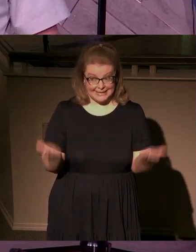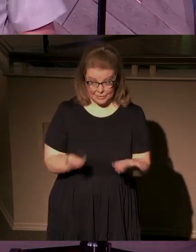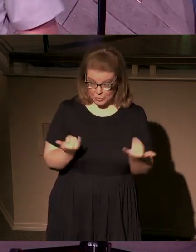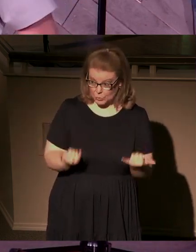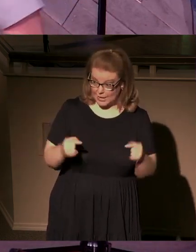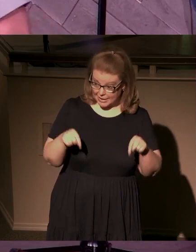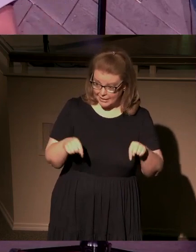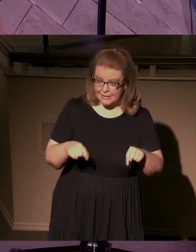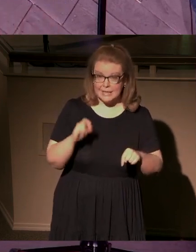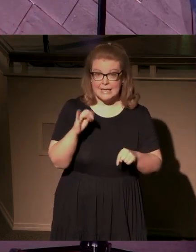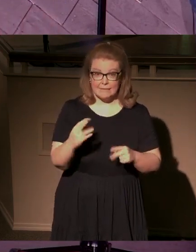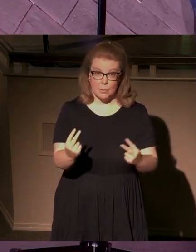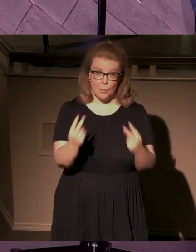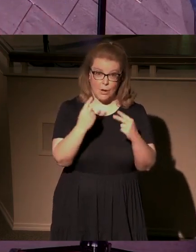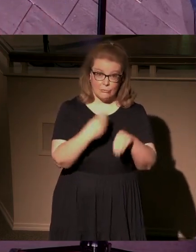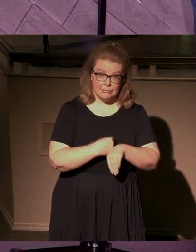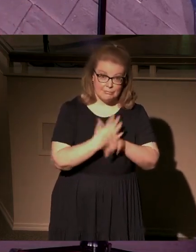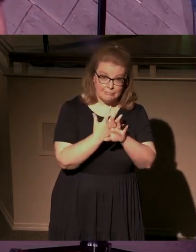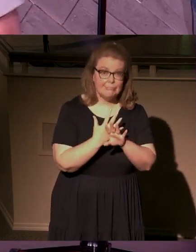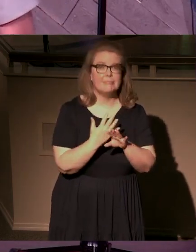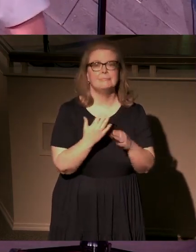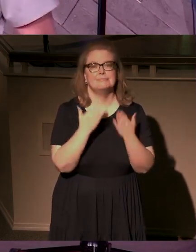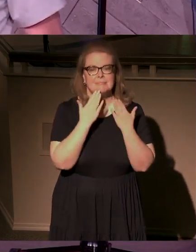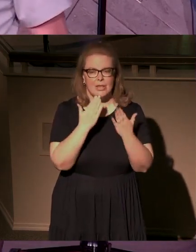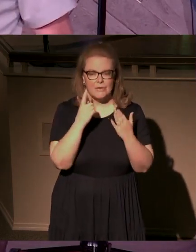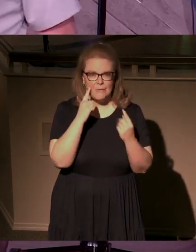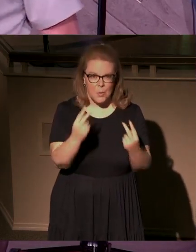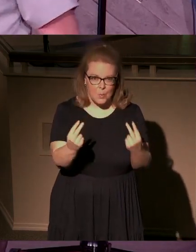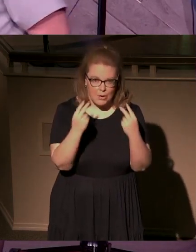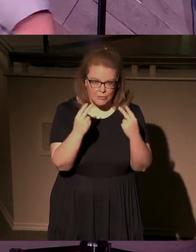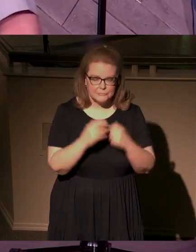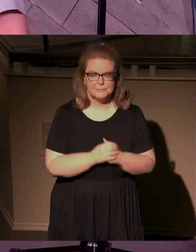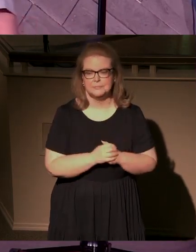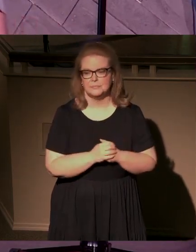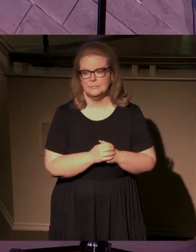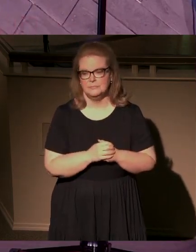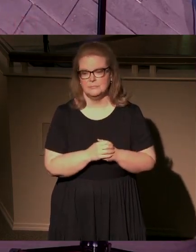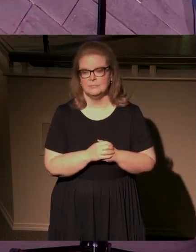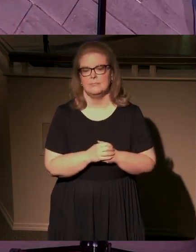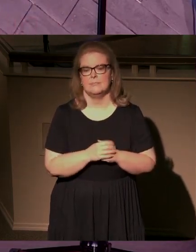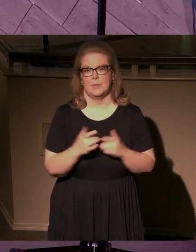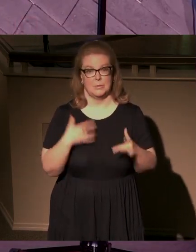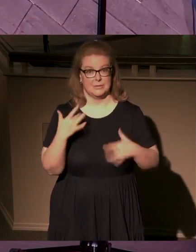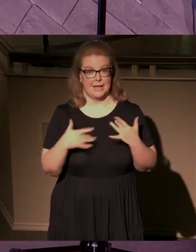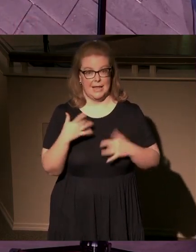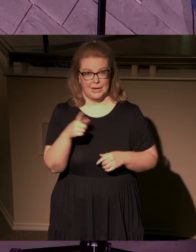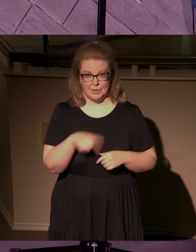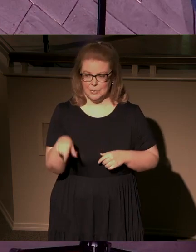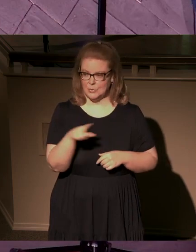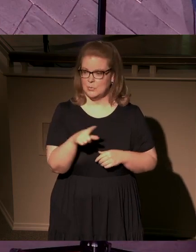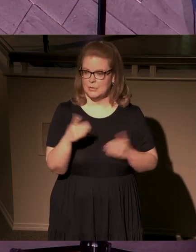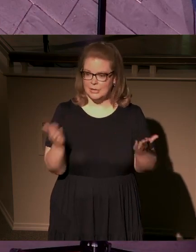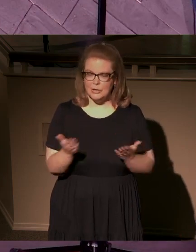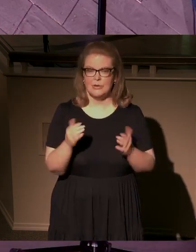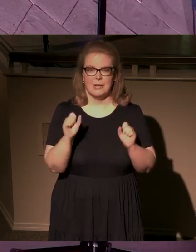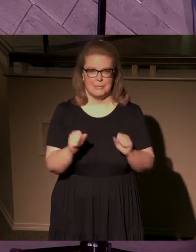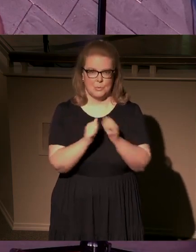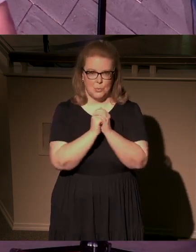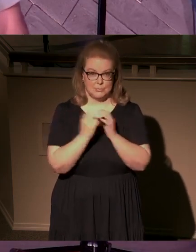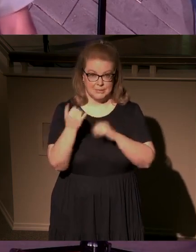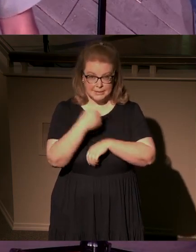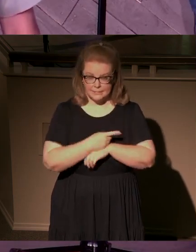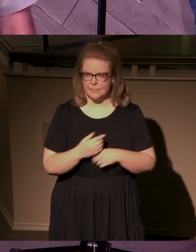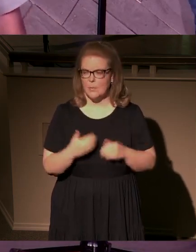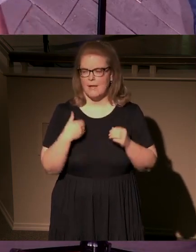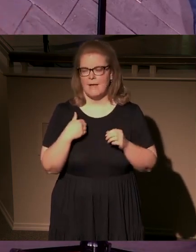If you're joining us on the stream, we're grateful you are here, and we're excited to be able to worship today. I want to have a